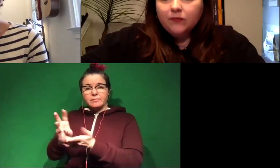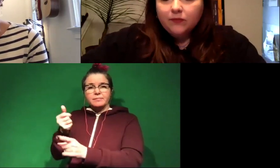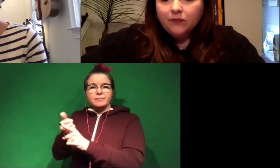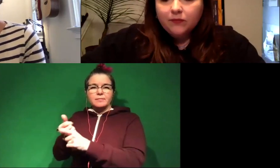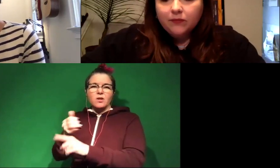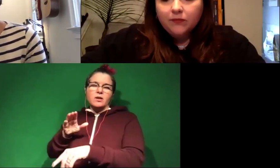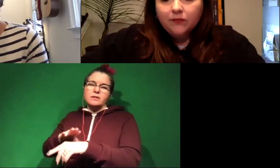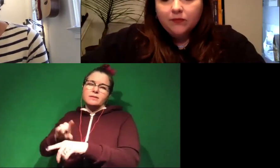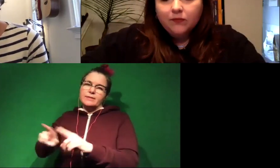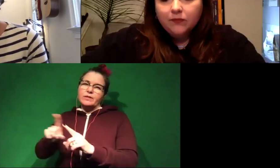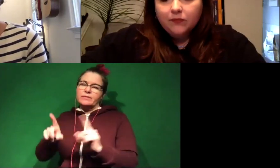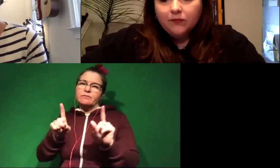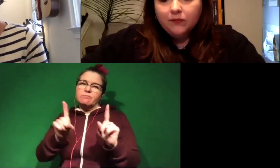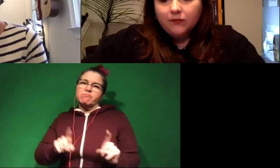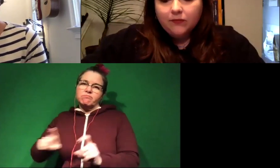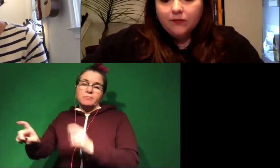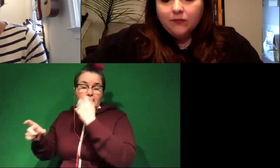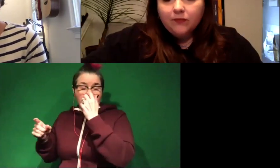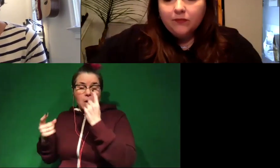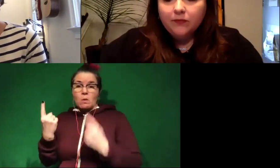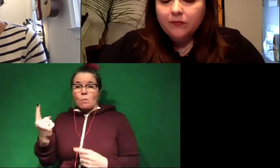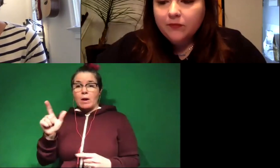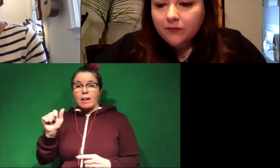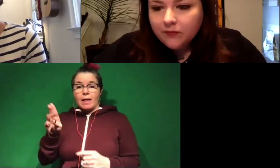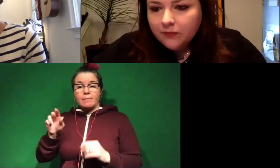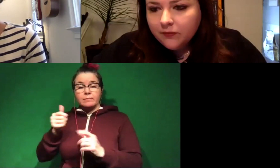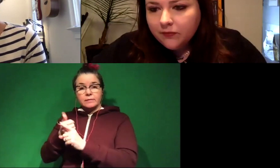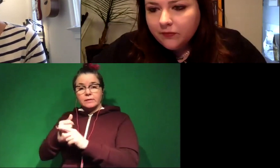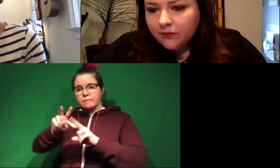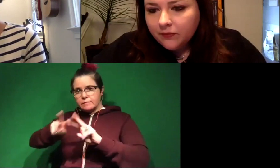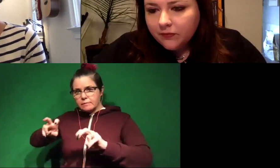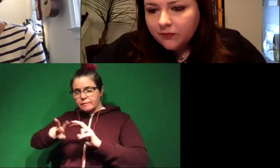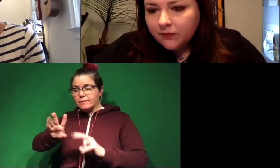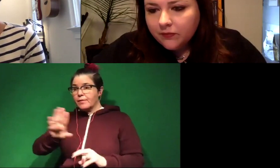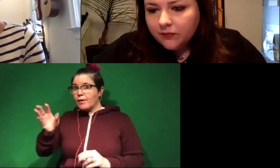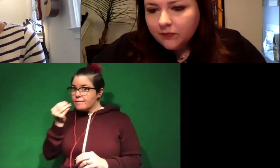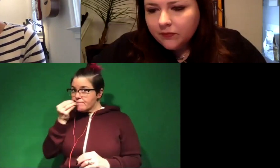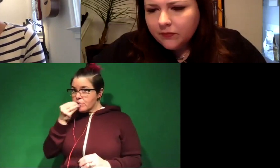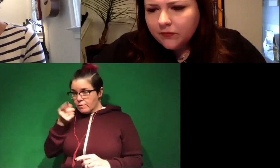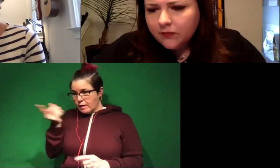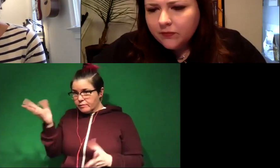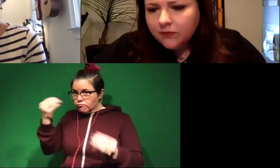different trial. And we have one of the labs is looking at the food that those teenagers ate throughout the